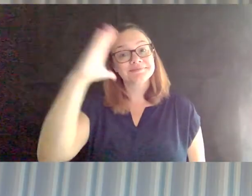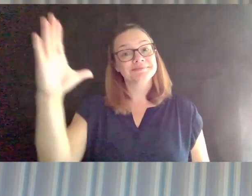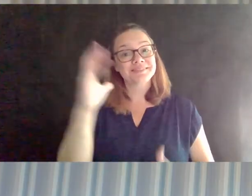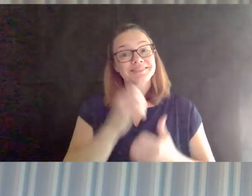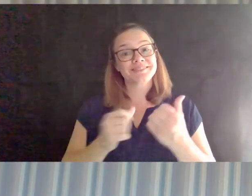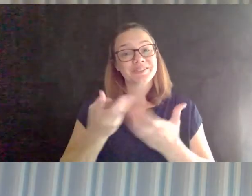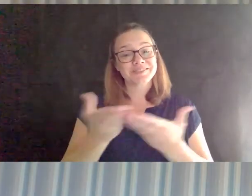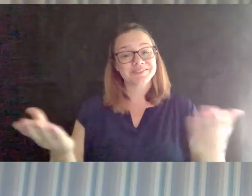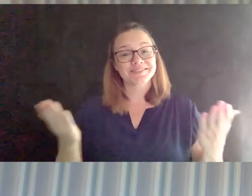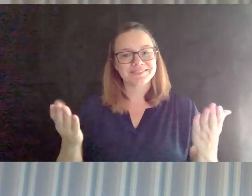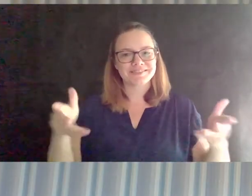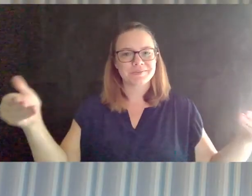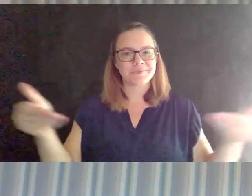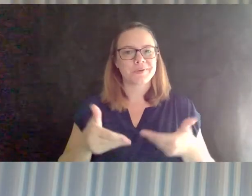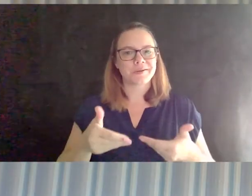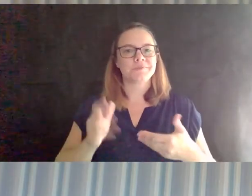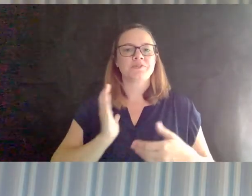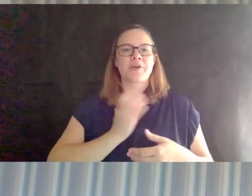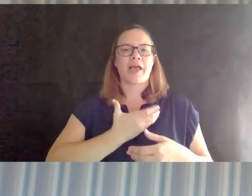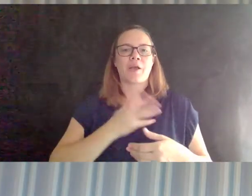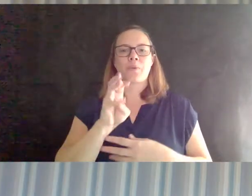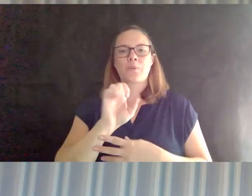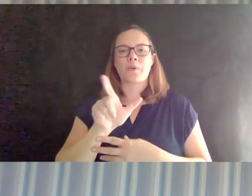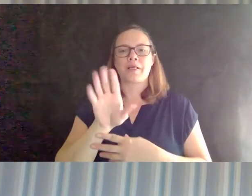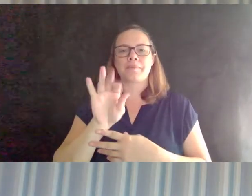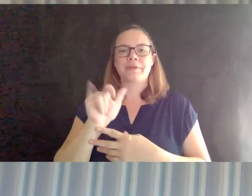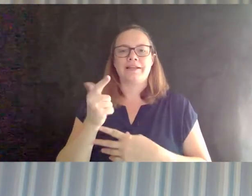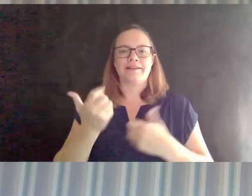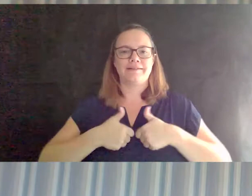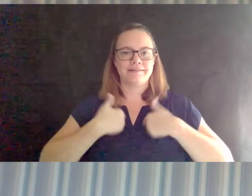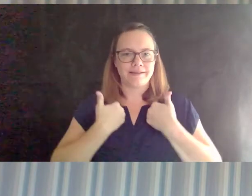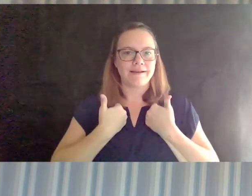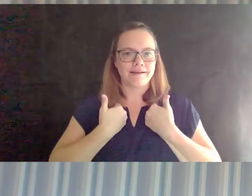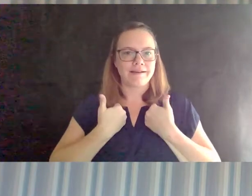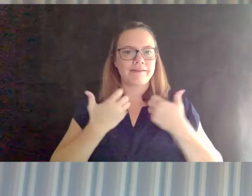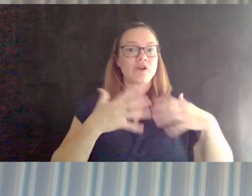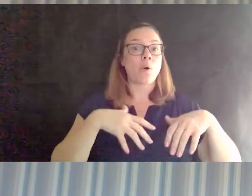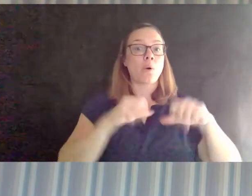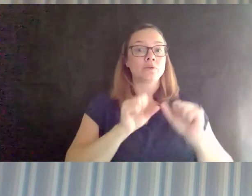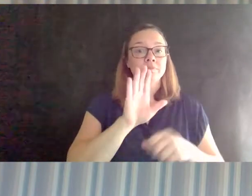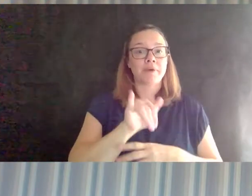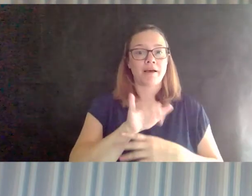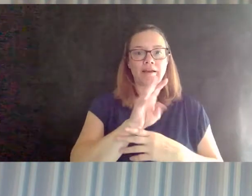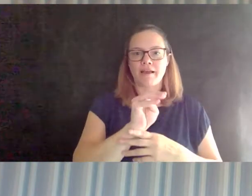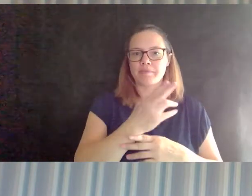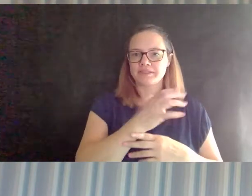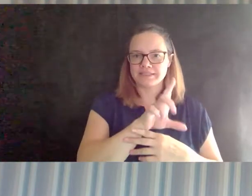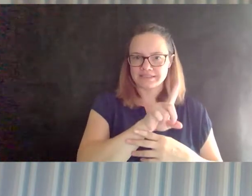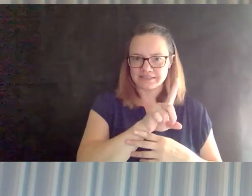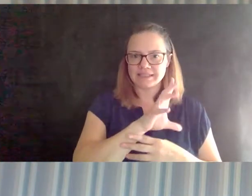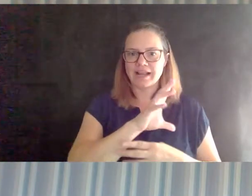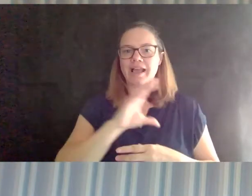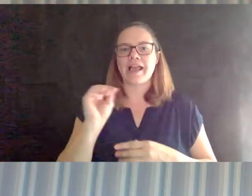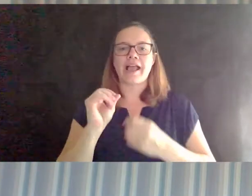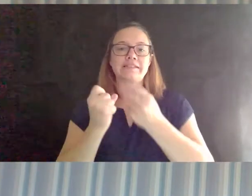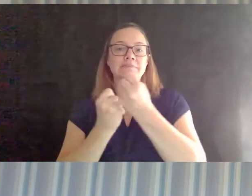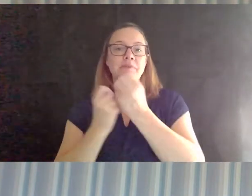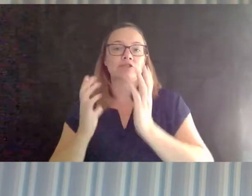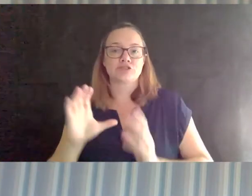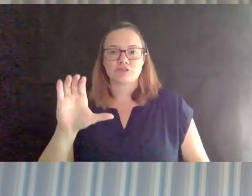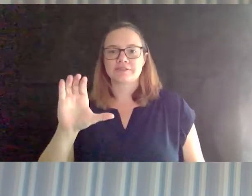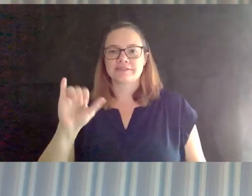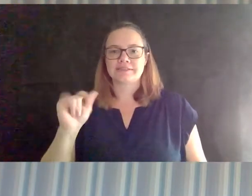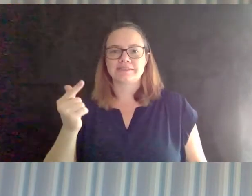Hello everyone and welcome to today's edition of Wellbeing Live hosted by the Mental Health Center of Denver and thanks to our presenting